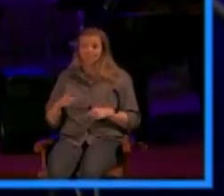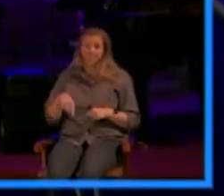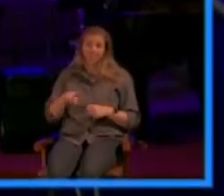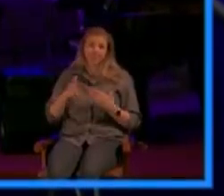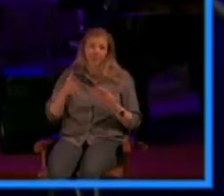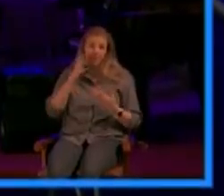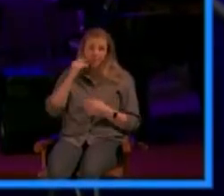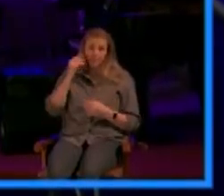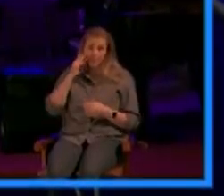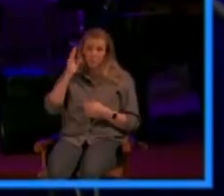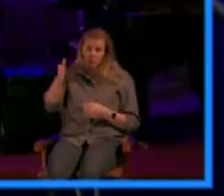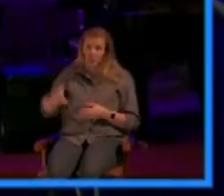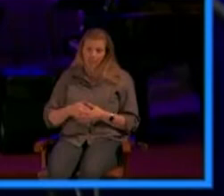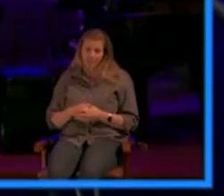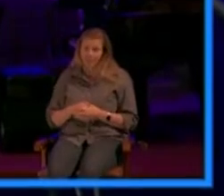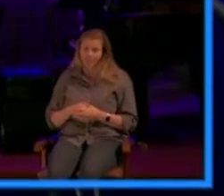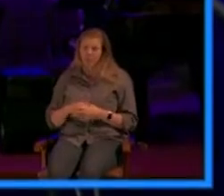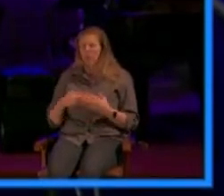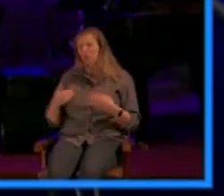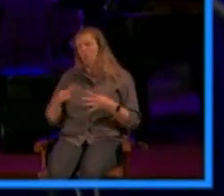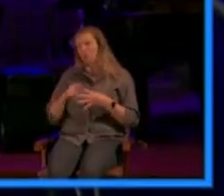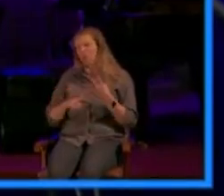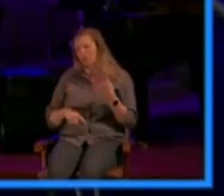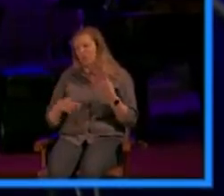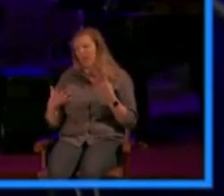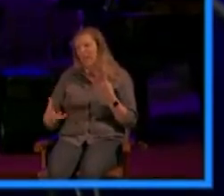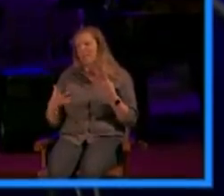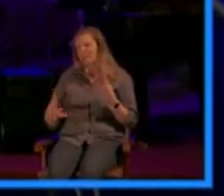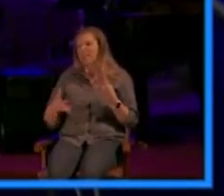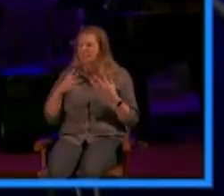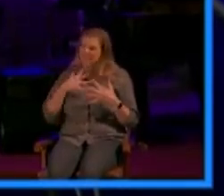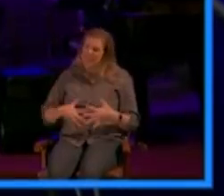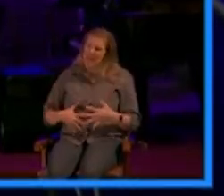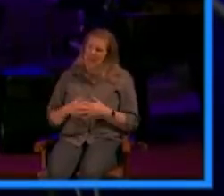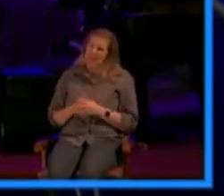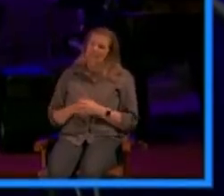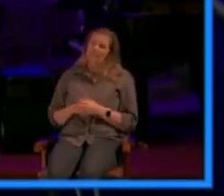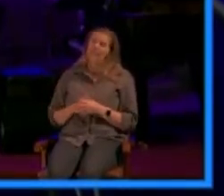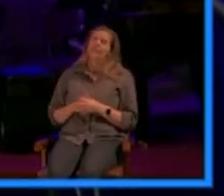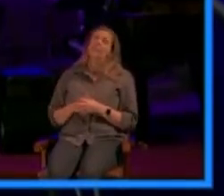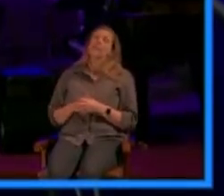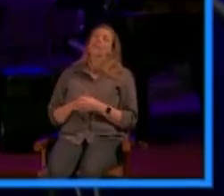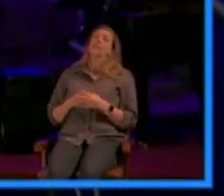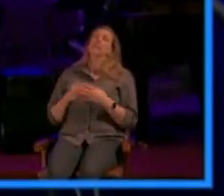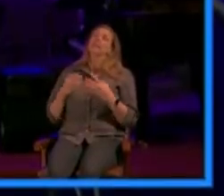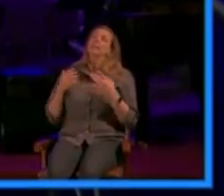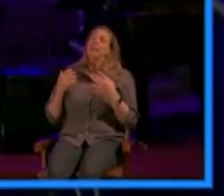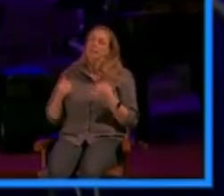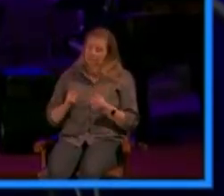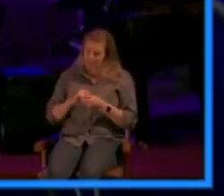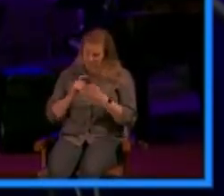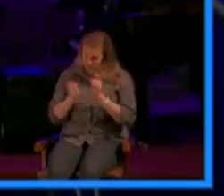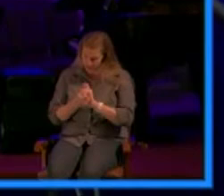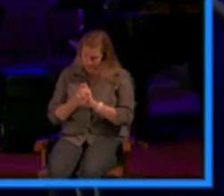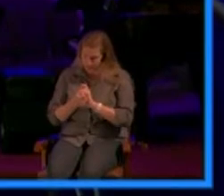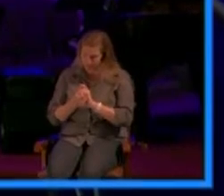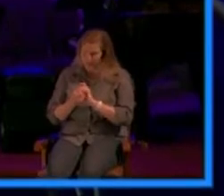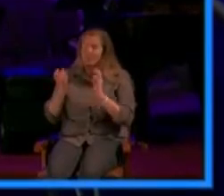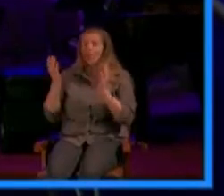news, the bad news. I want to take these last few minutes, though, to help us and perhaps be encouraged, because here it